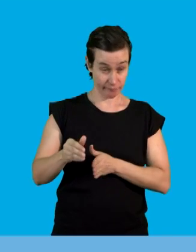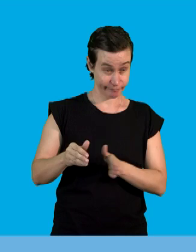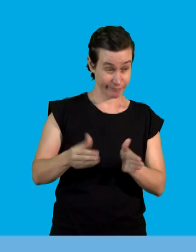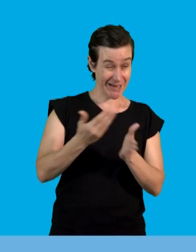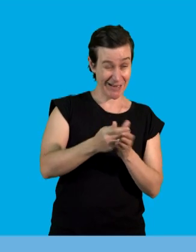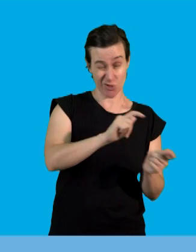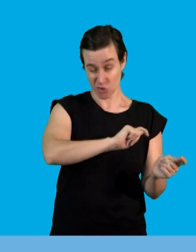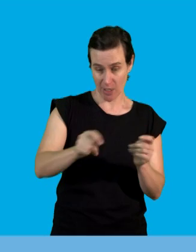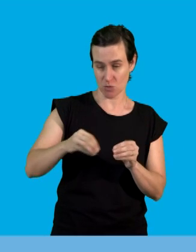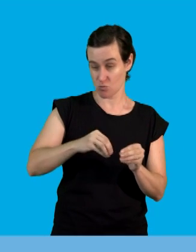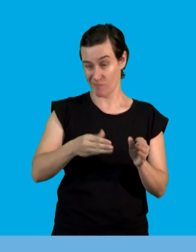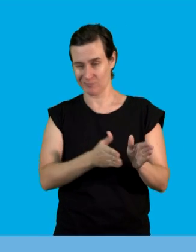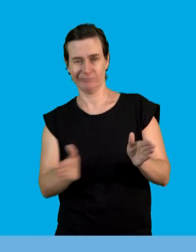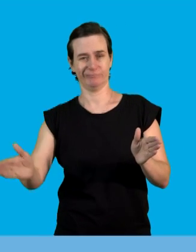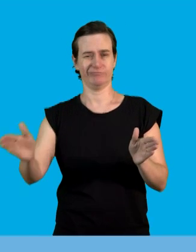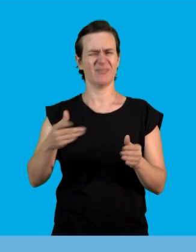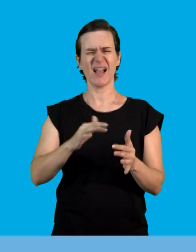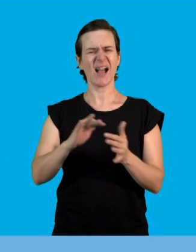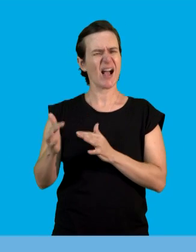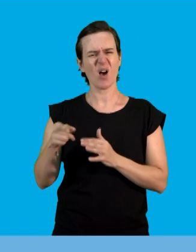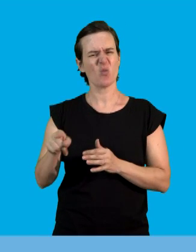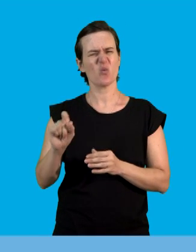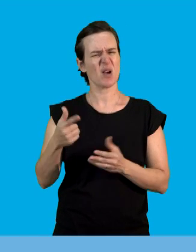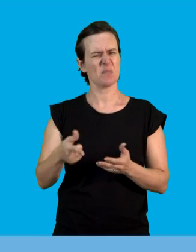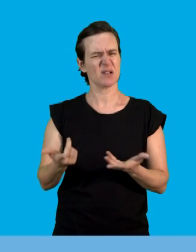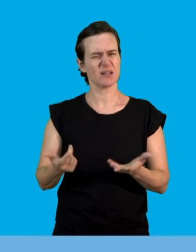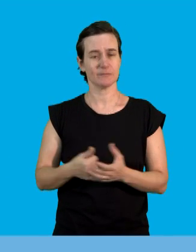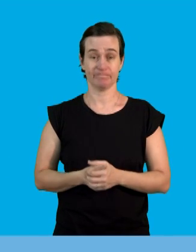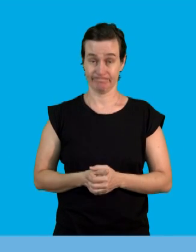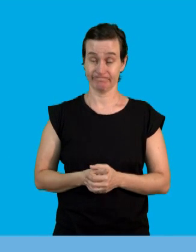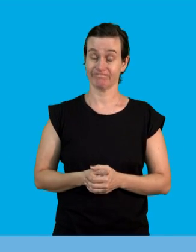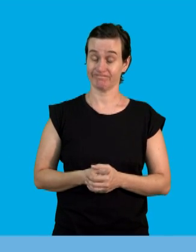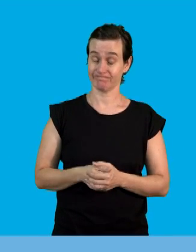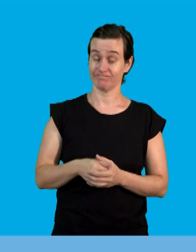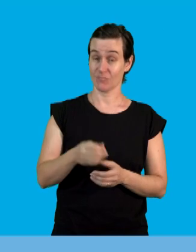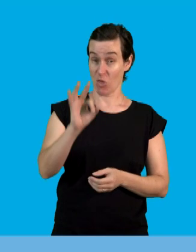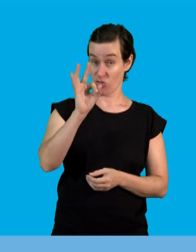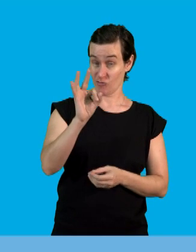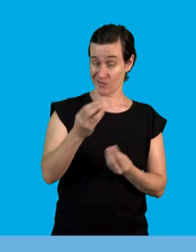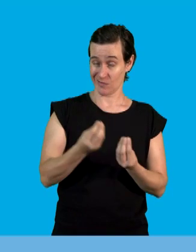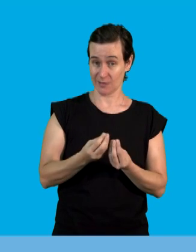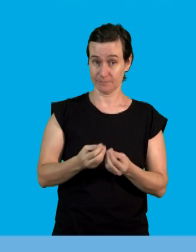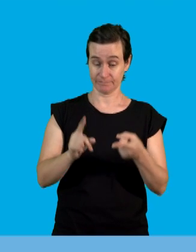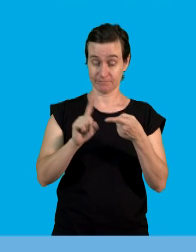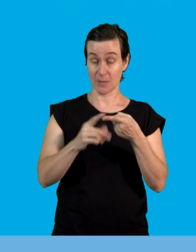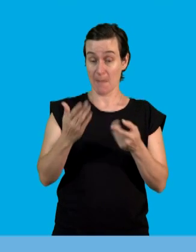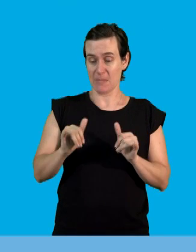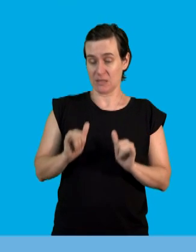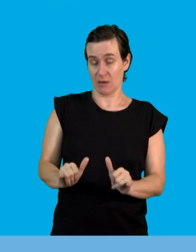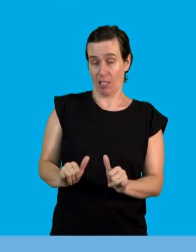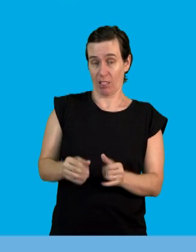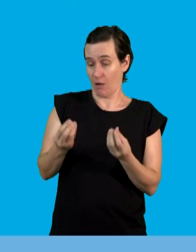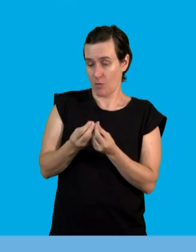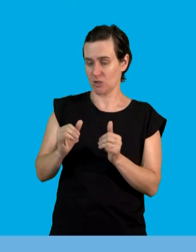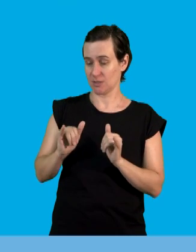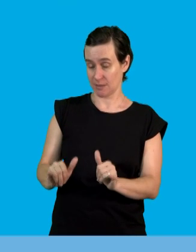object. Now, how does the force change the movement of an object? It does three things. Number one, it puts a stationary object into